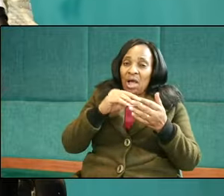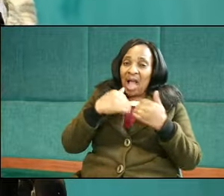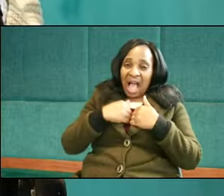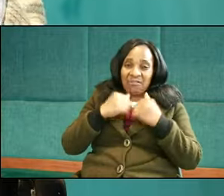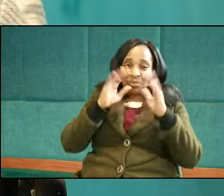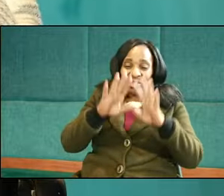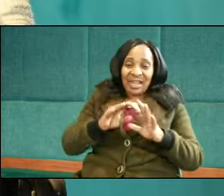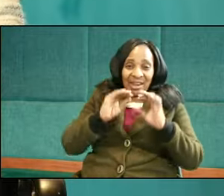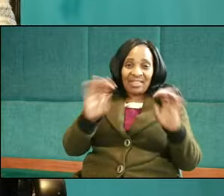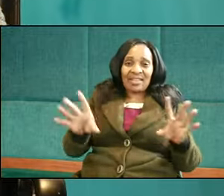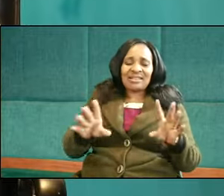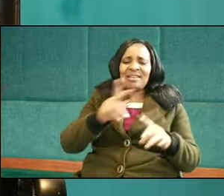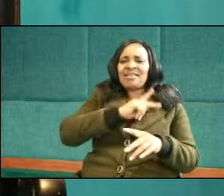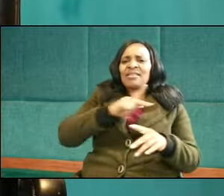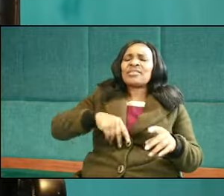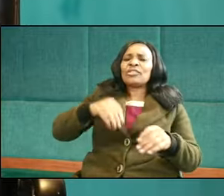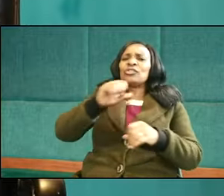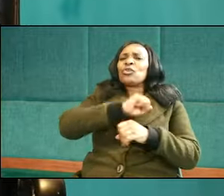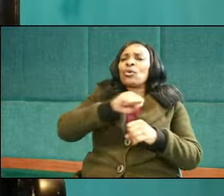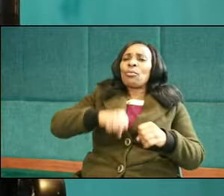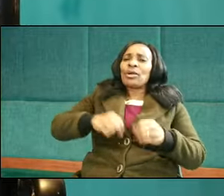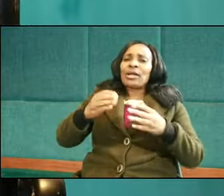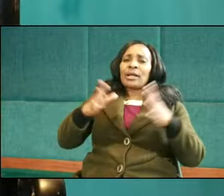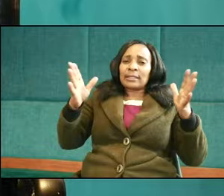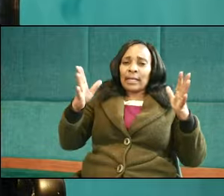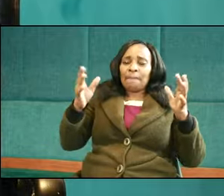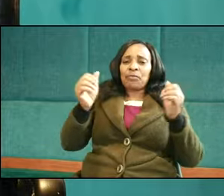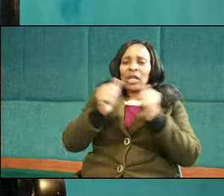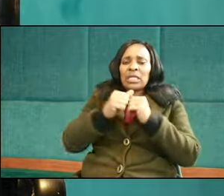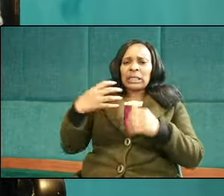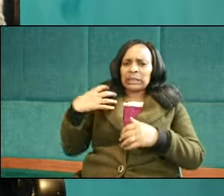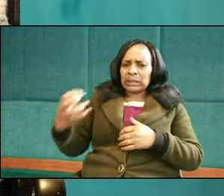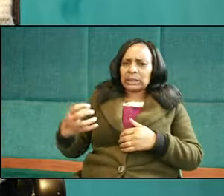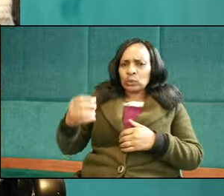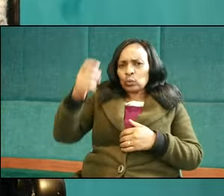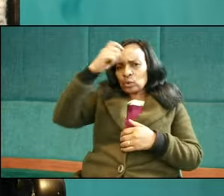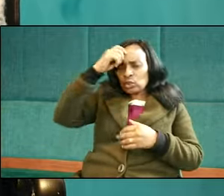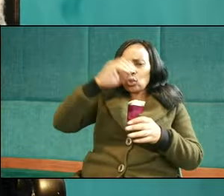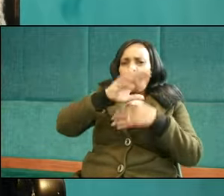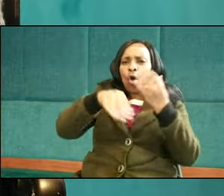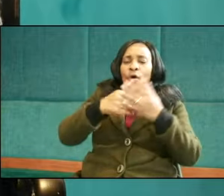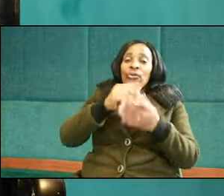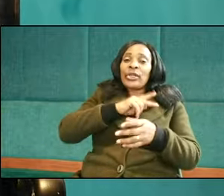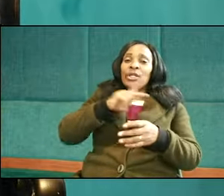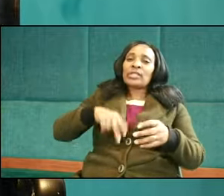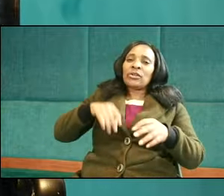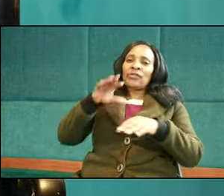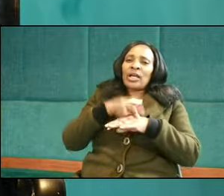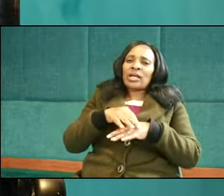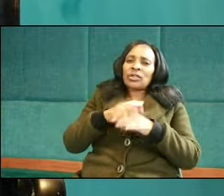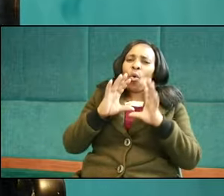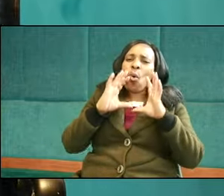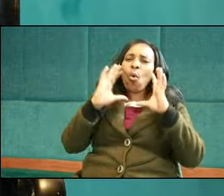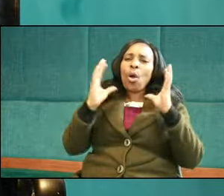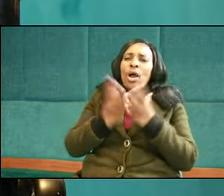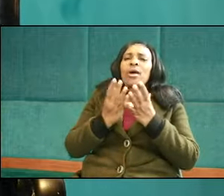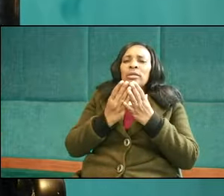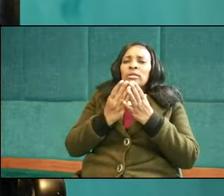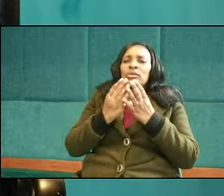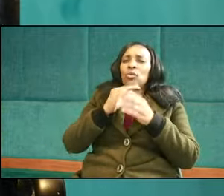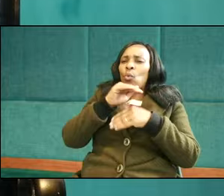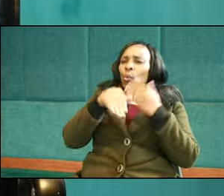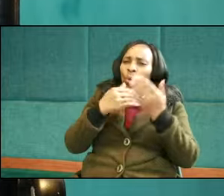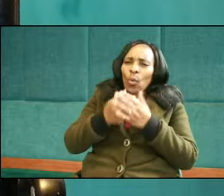King Solomon was greater in riches and in wisdom than all the kings of the earth, so that the whole world